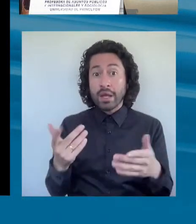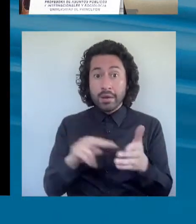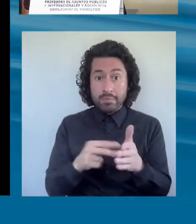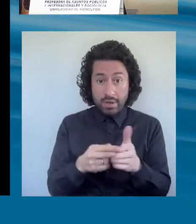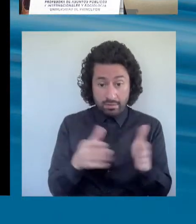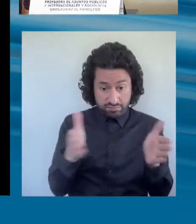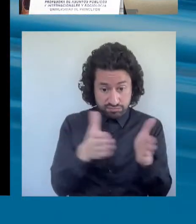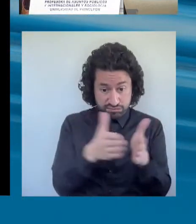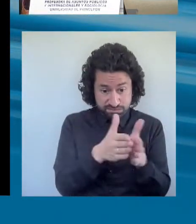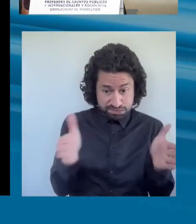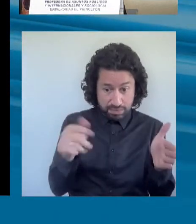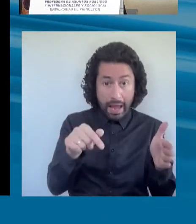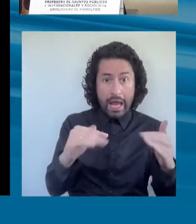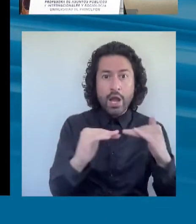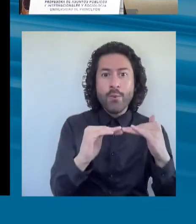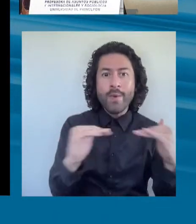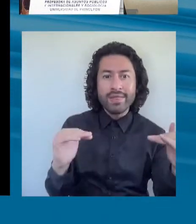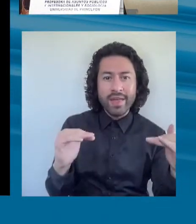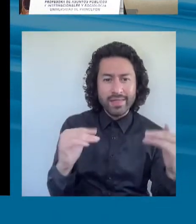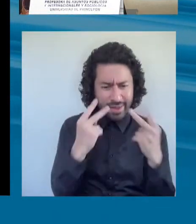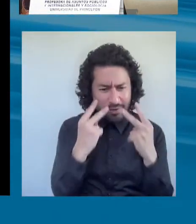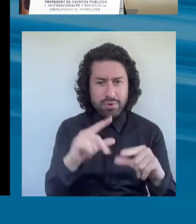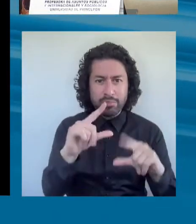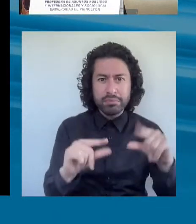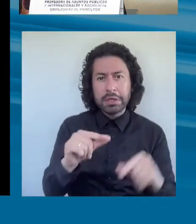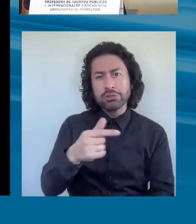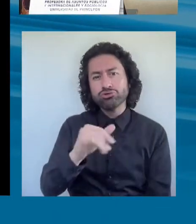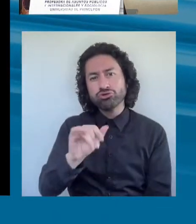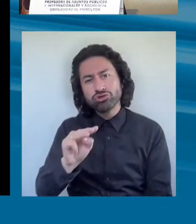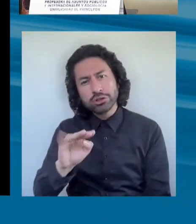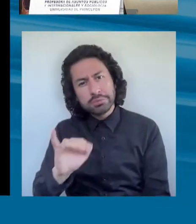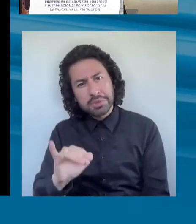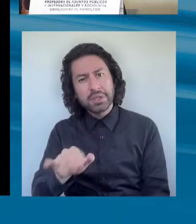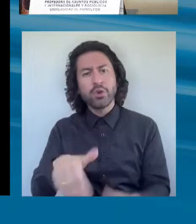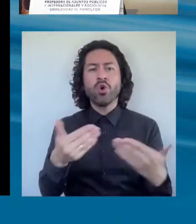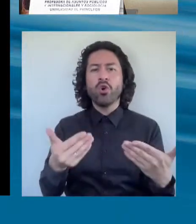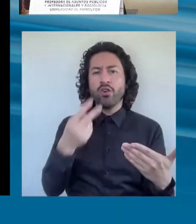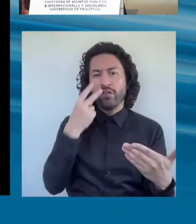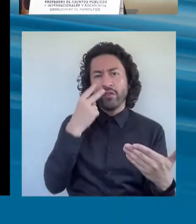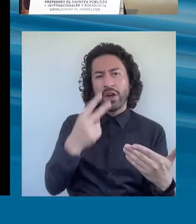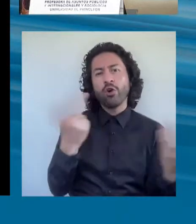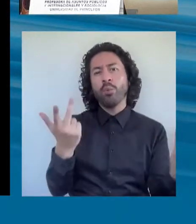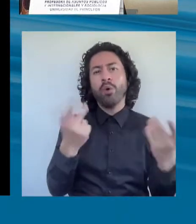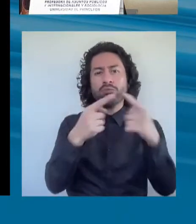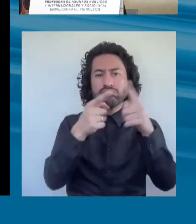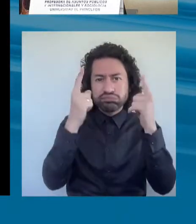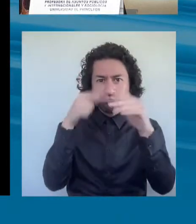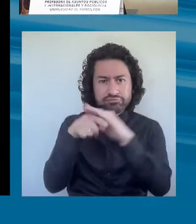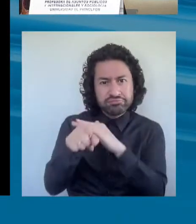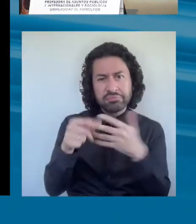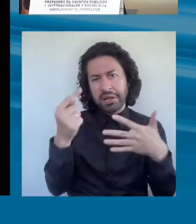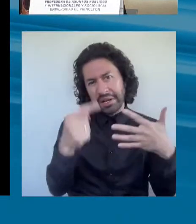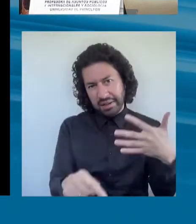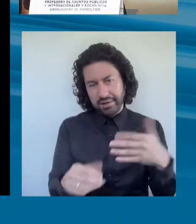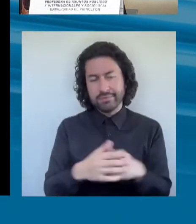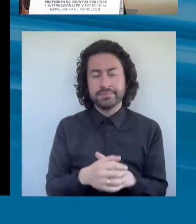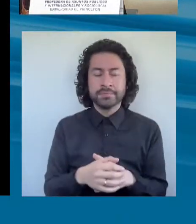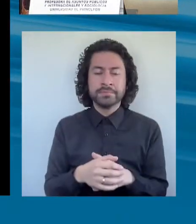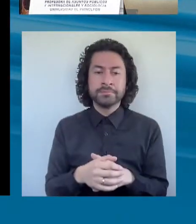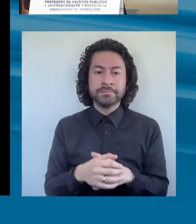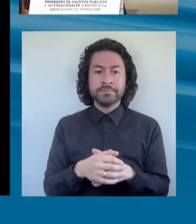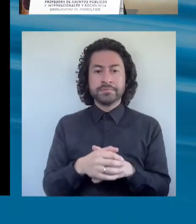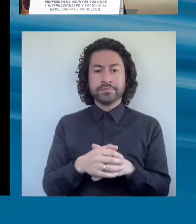equality at certain point in time. We use the Gini index or other units